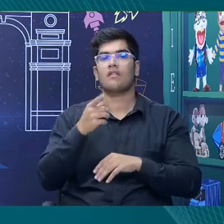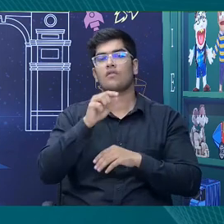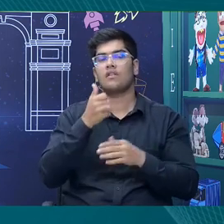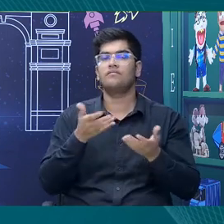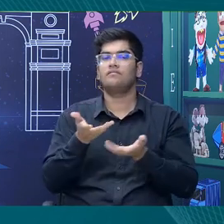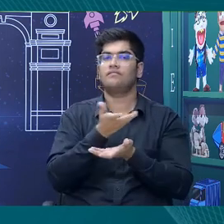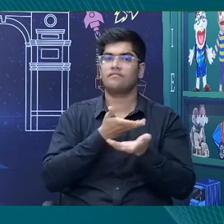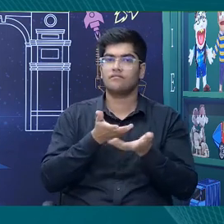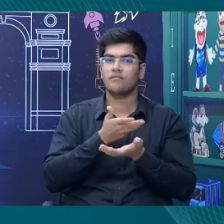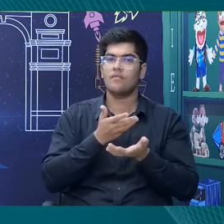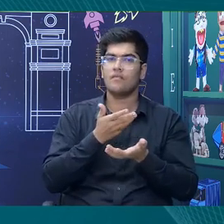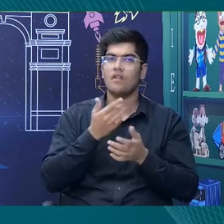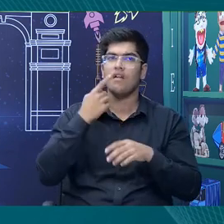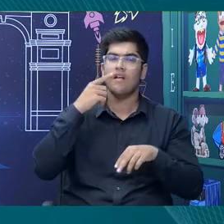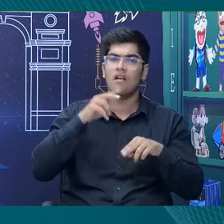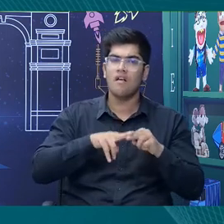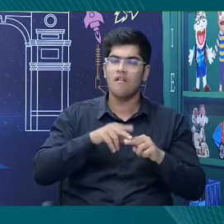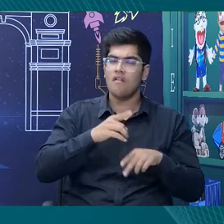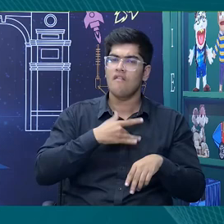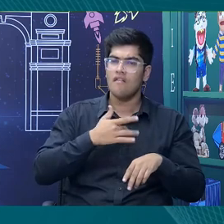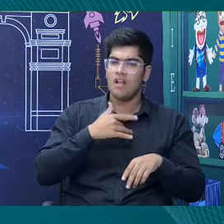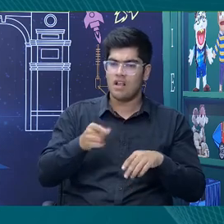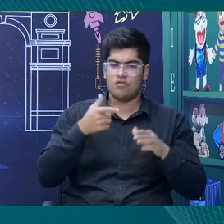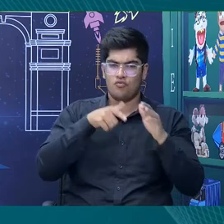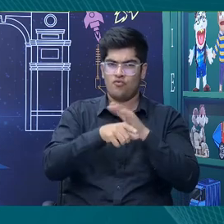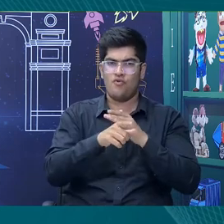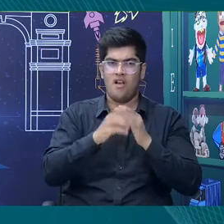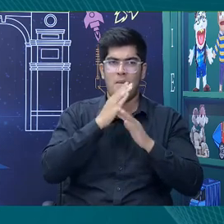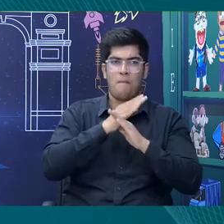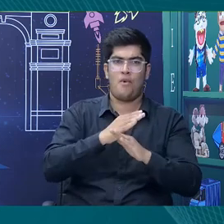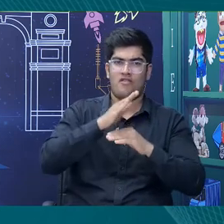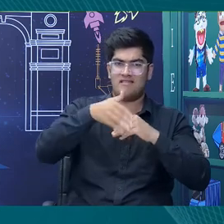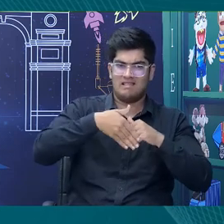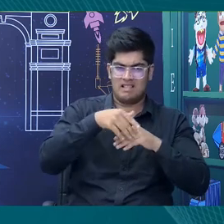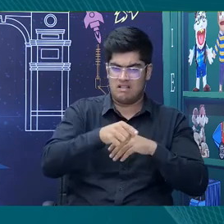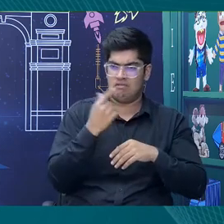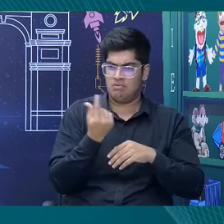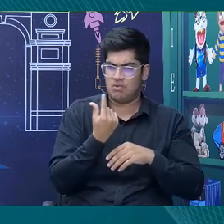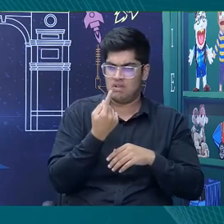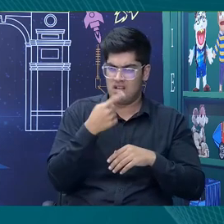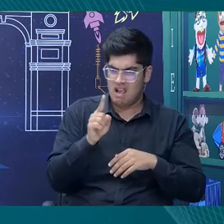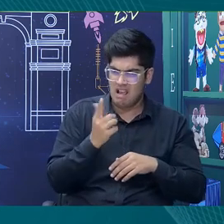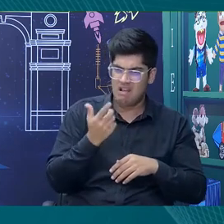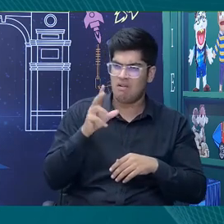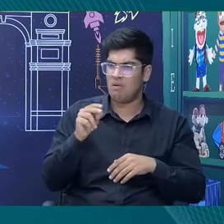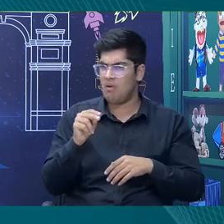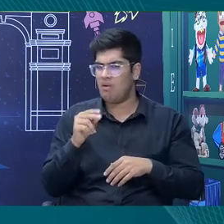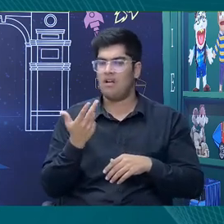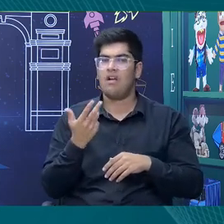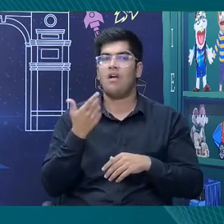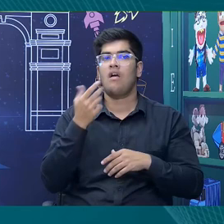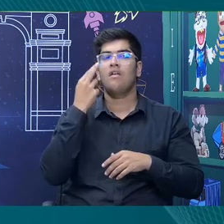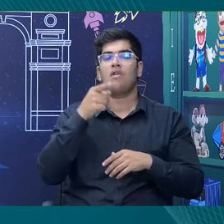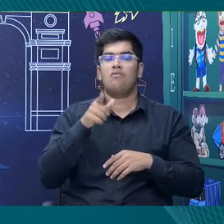about whether it is cruel to use a rat trap. Because it's only unassuming animals who are looking for food and we catch